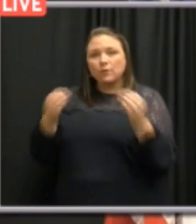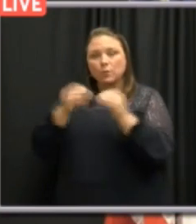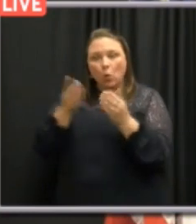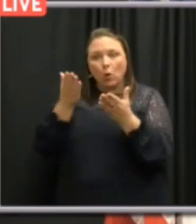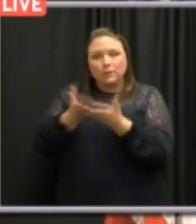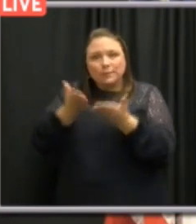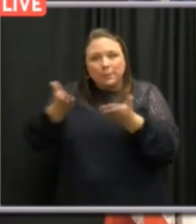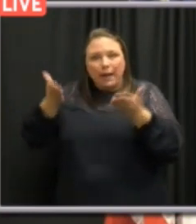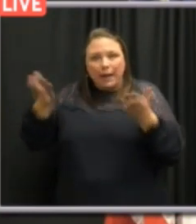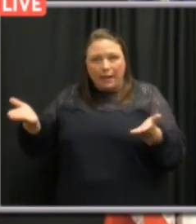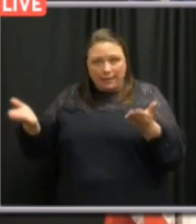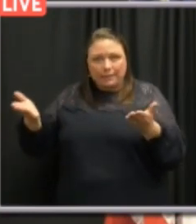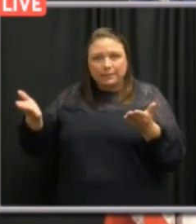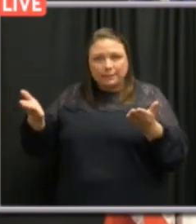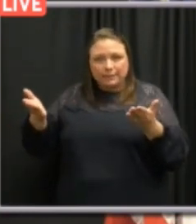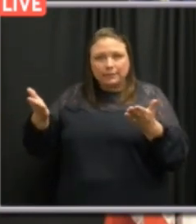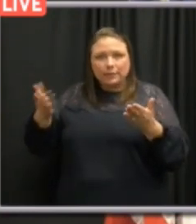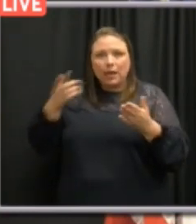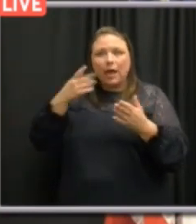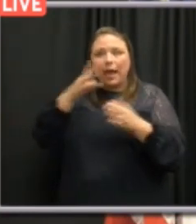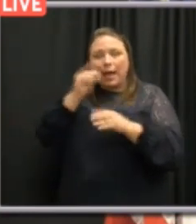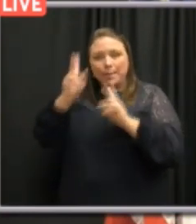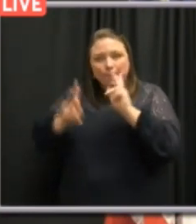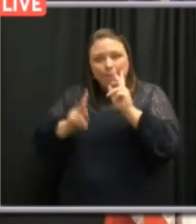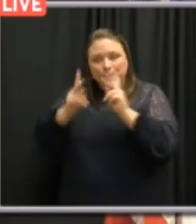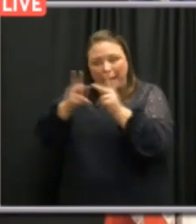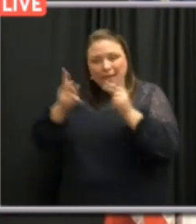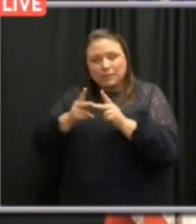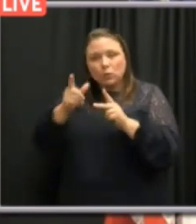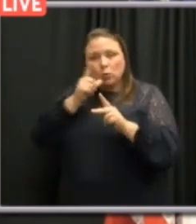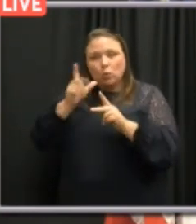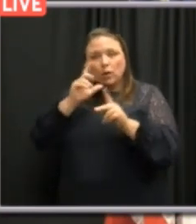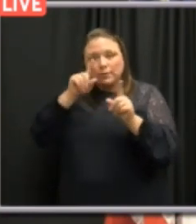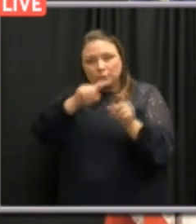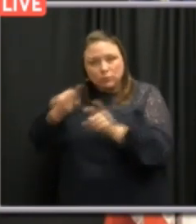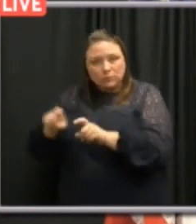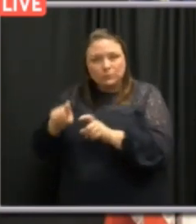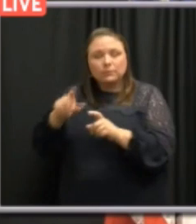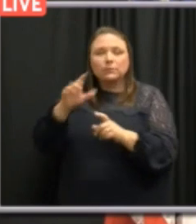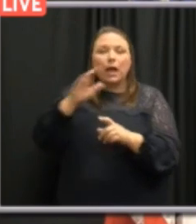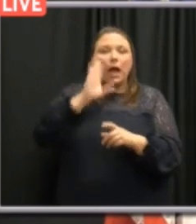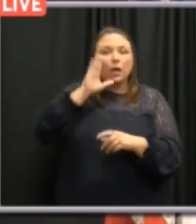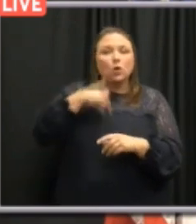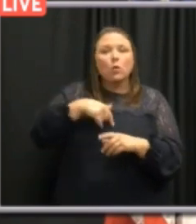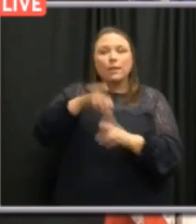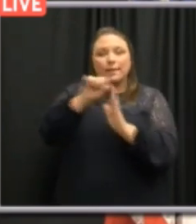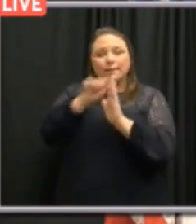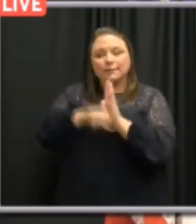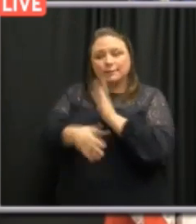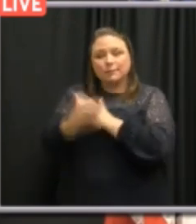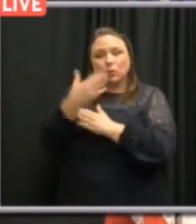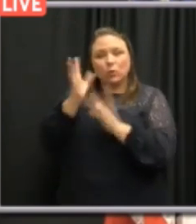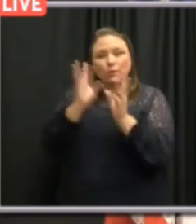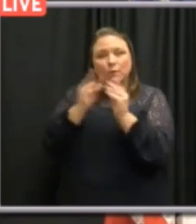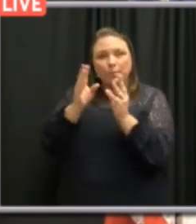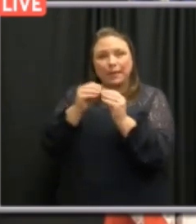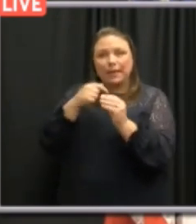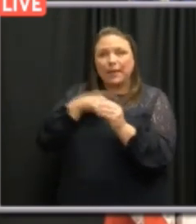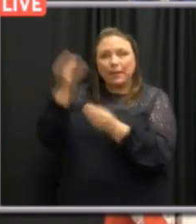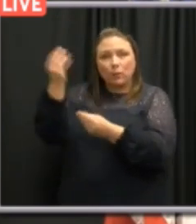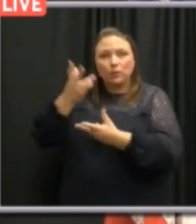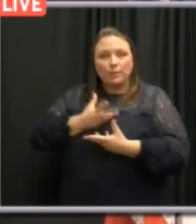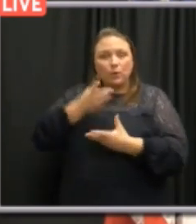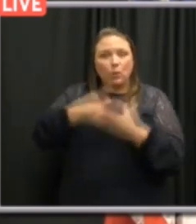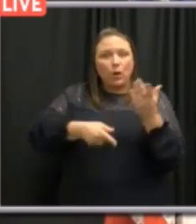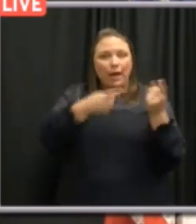supply of facilities that run the tests. So it's something we're going to watch, and I know the state this morning has a meeting to talk about it, and I suspect I'll be briefed on that